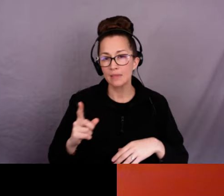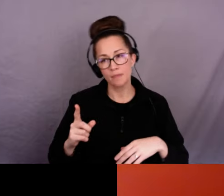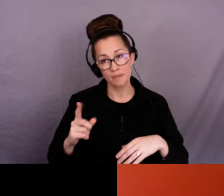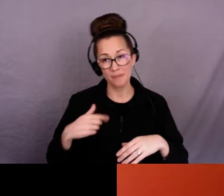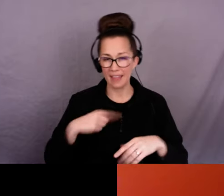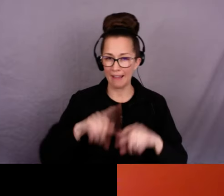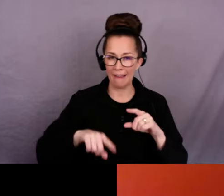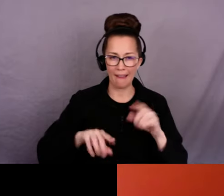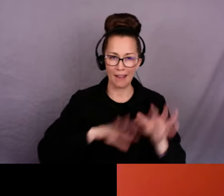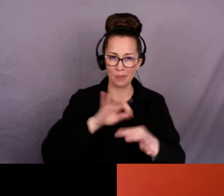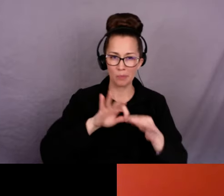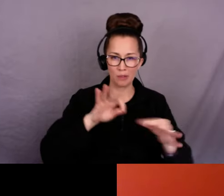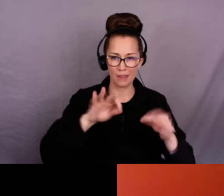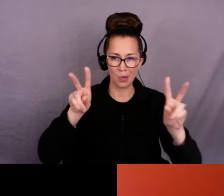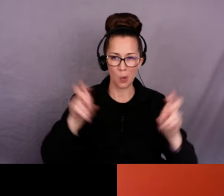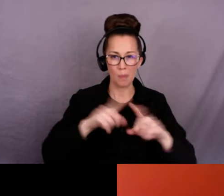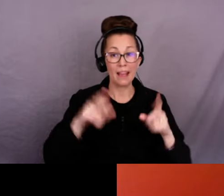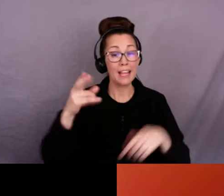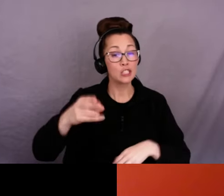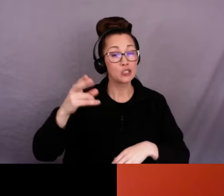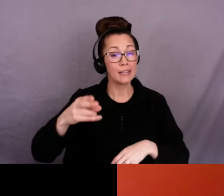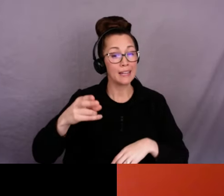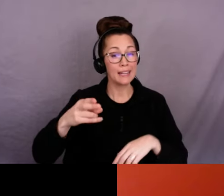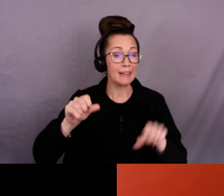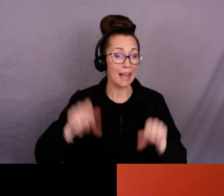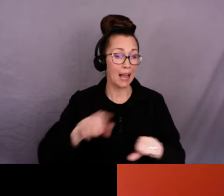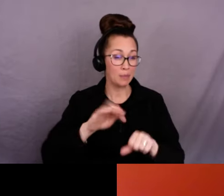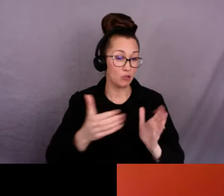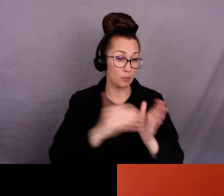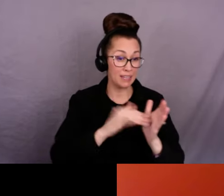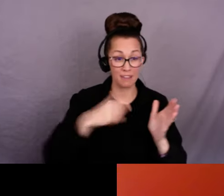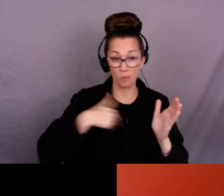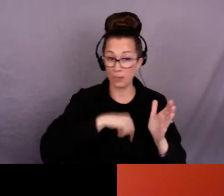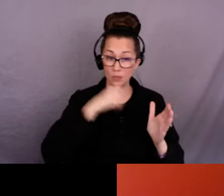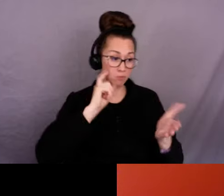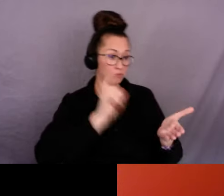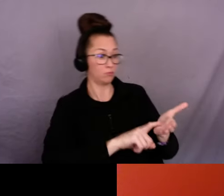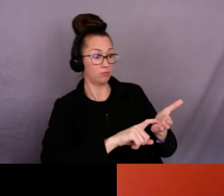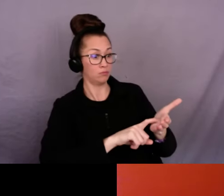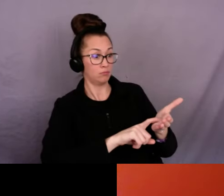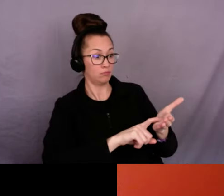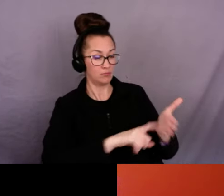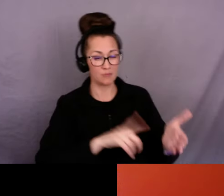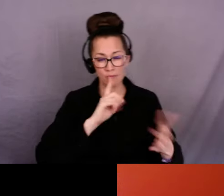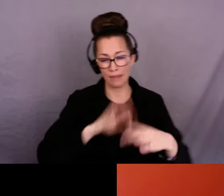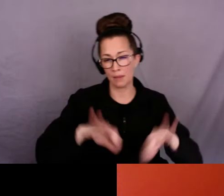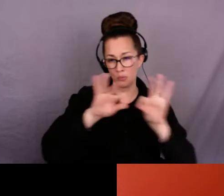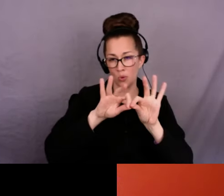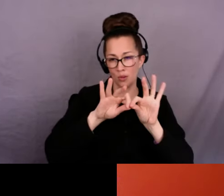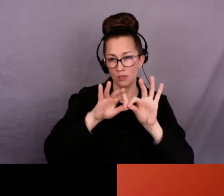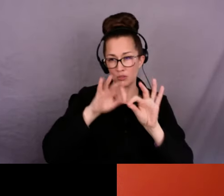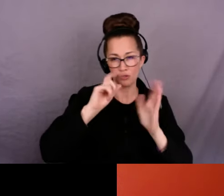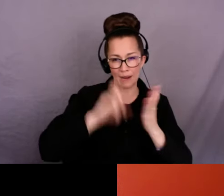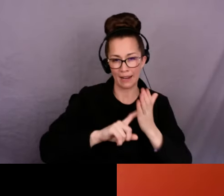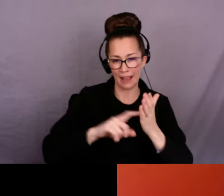right? But history can be repeated if we don't acknowledge history, right? And I think it's really important, you know, to recognize the history of this